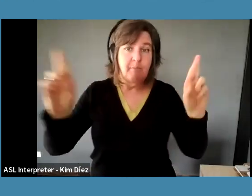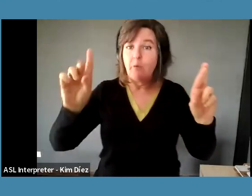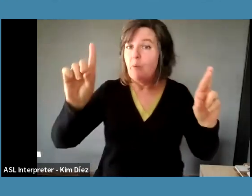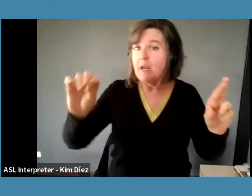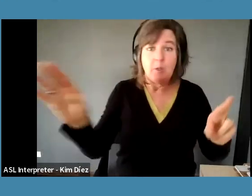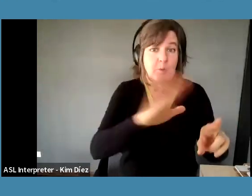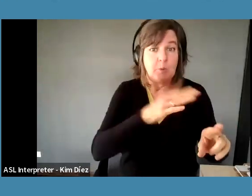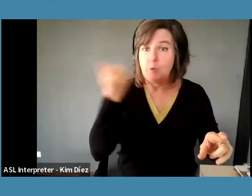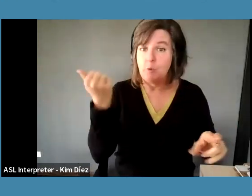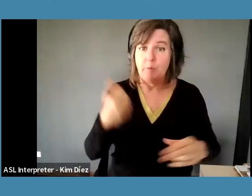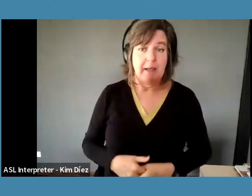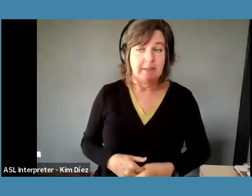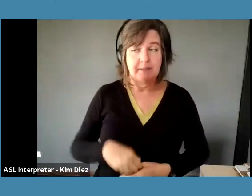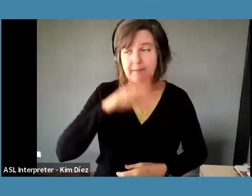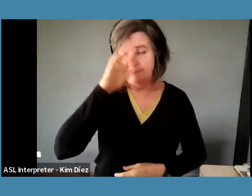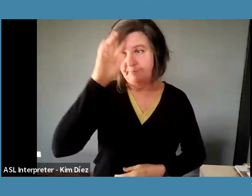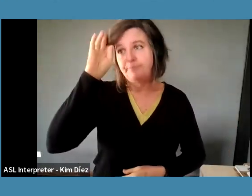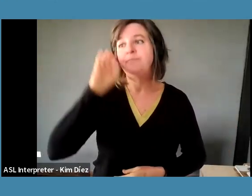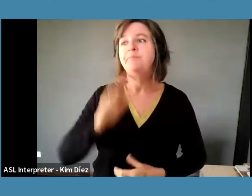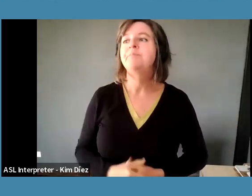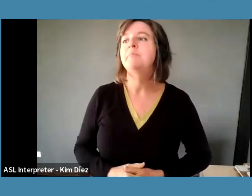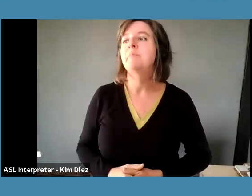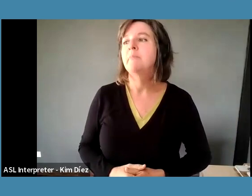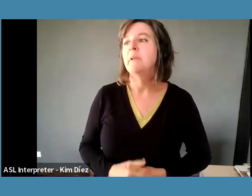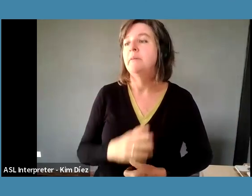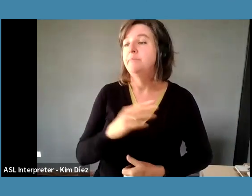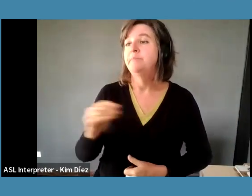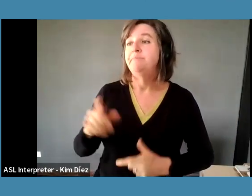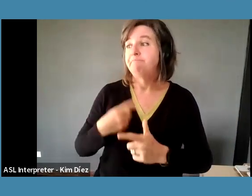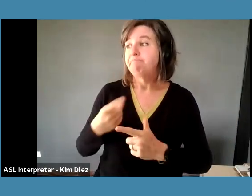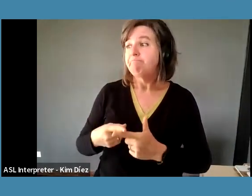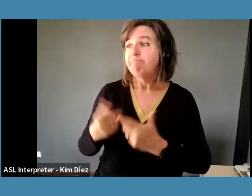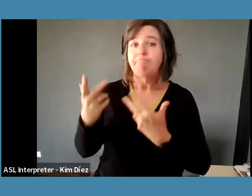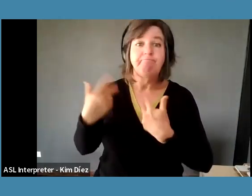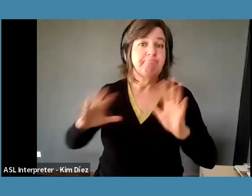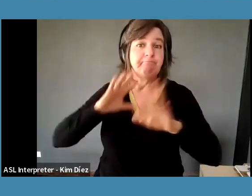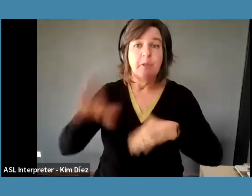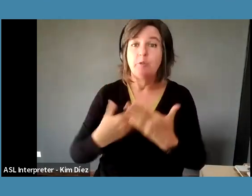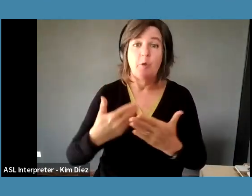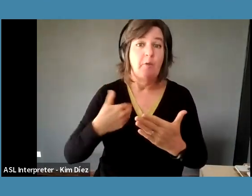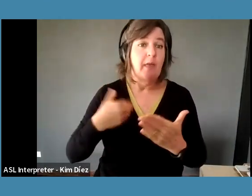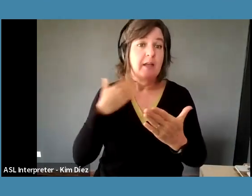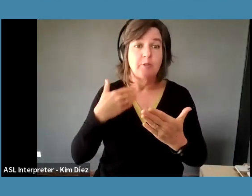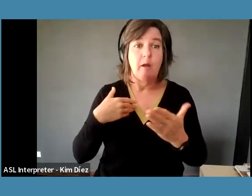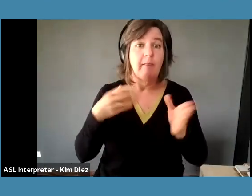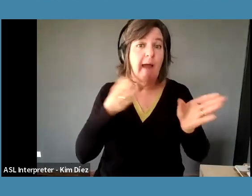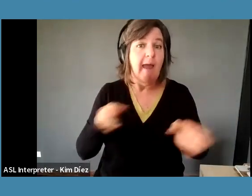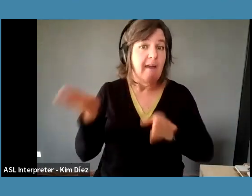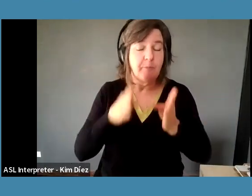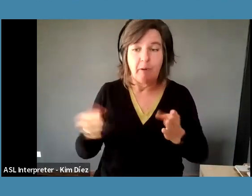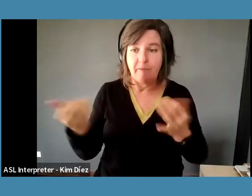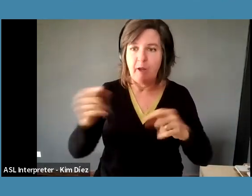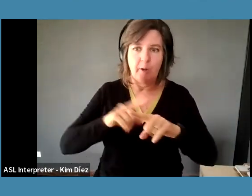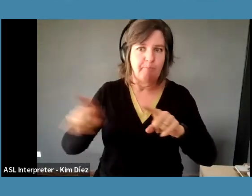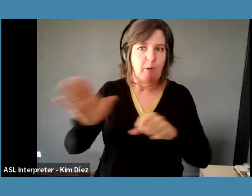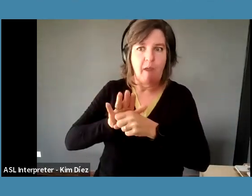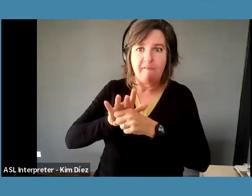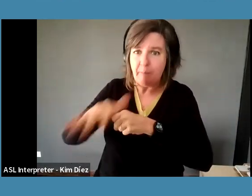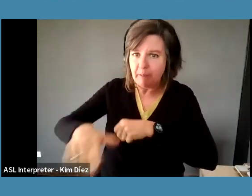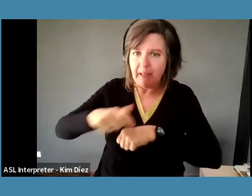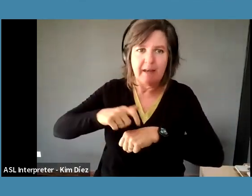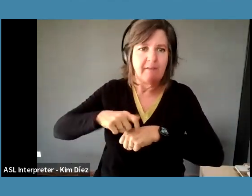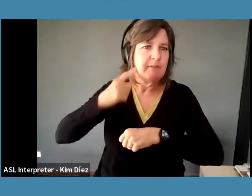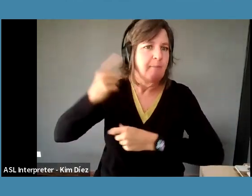best. And then okay, so that's all I have prepared today, but we have plenty of time for questions if individuals